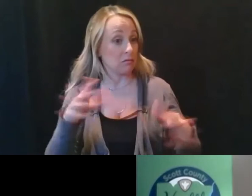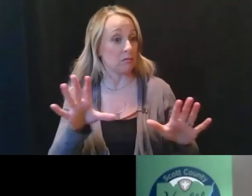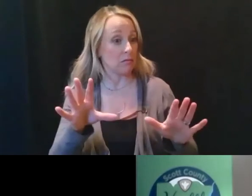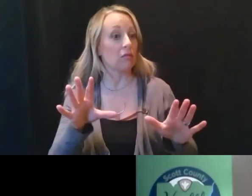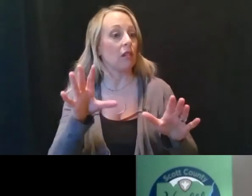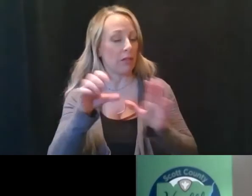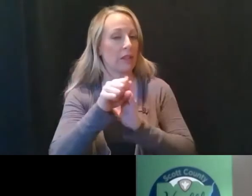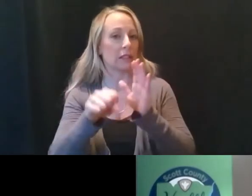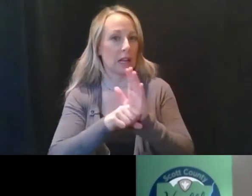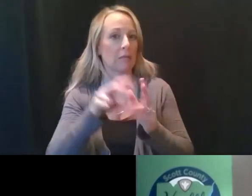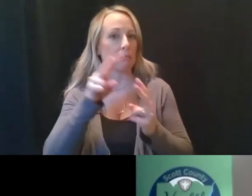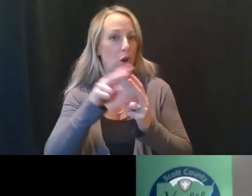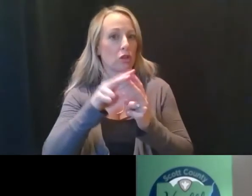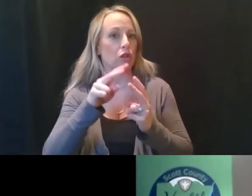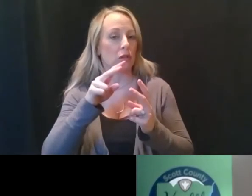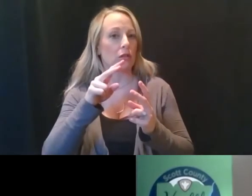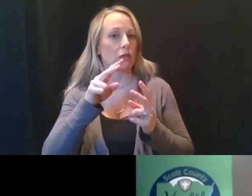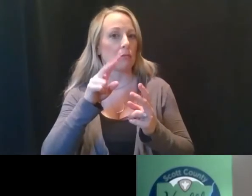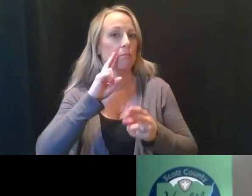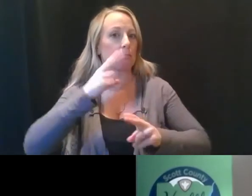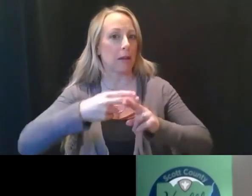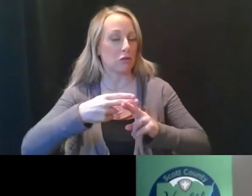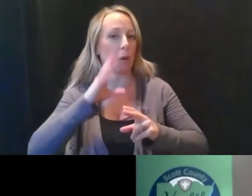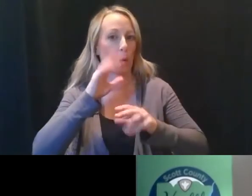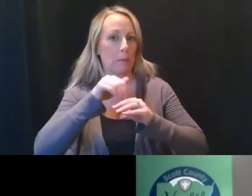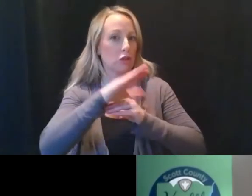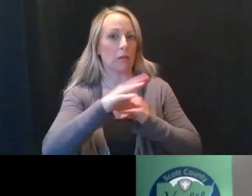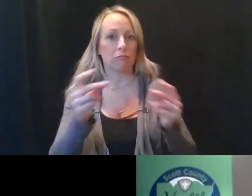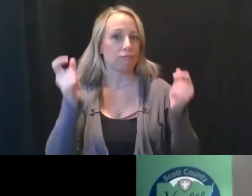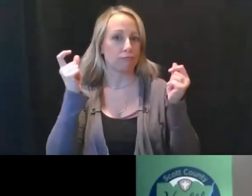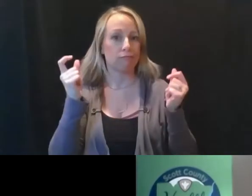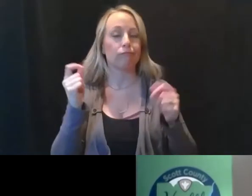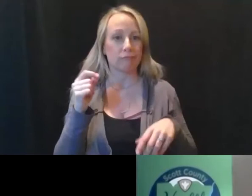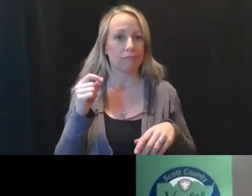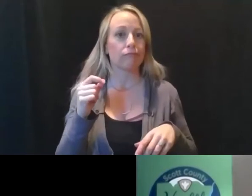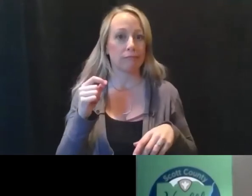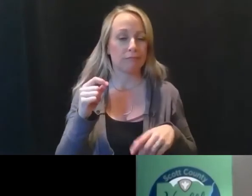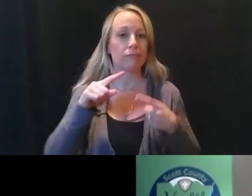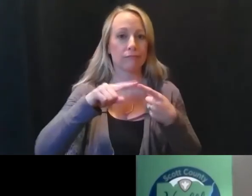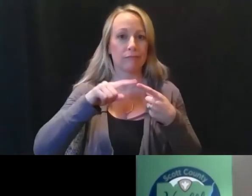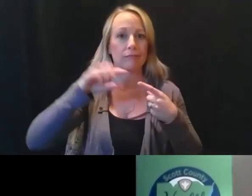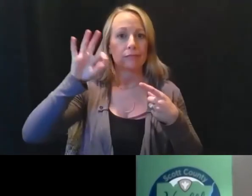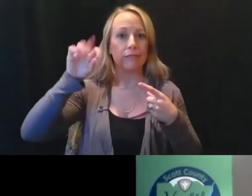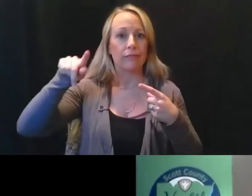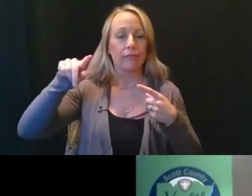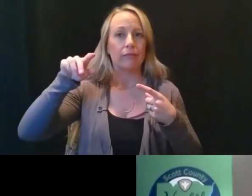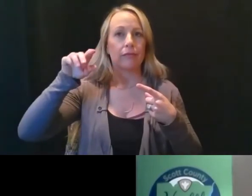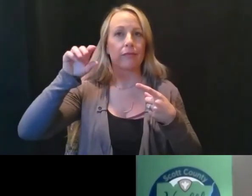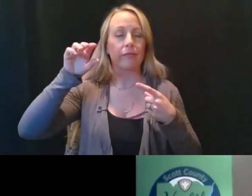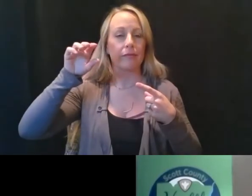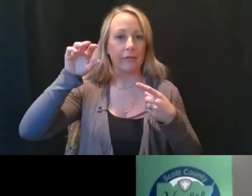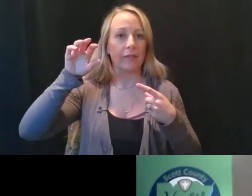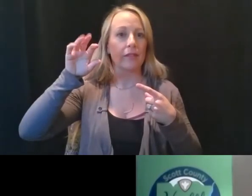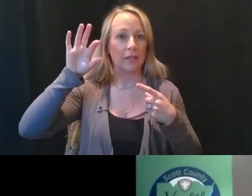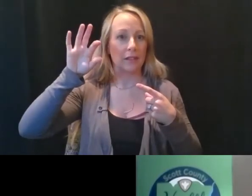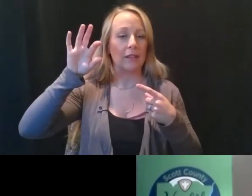state partners that it will be shipped as well in Illinois. So Pfizer, of course, is the first one that's approved, and that will